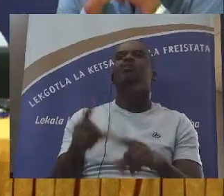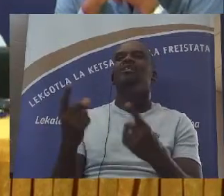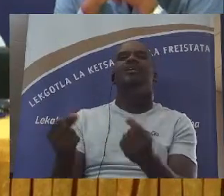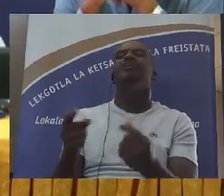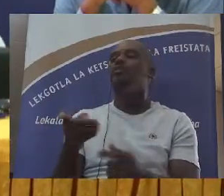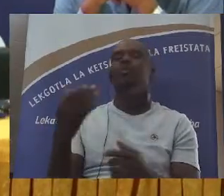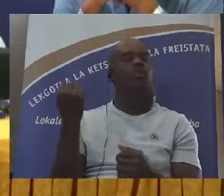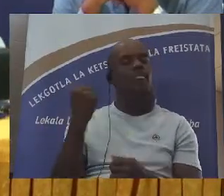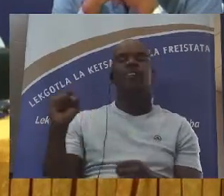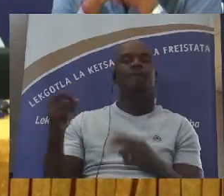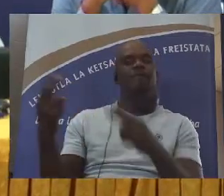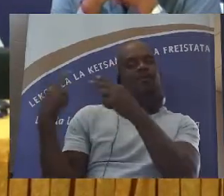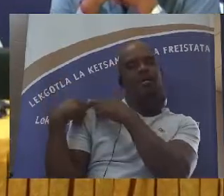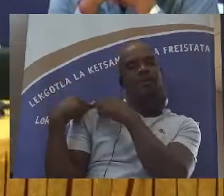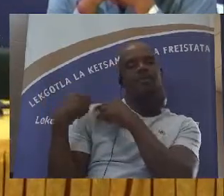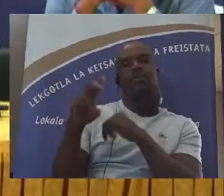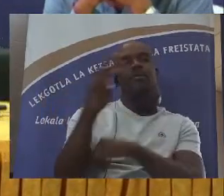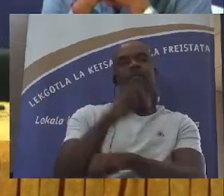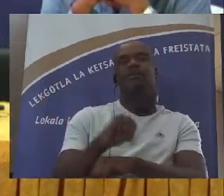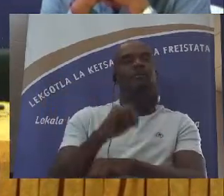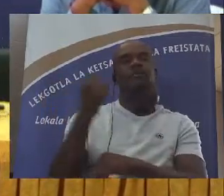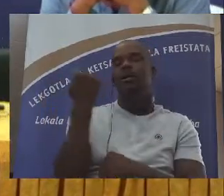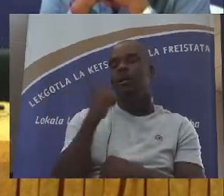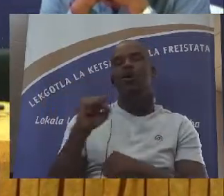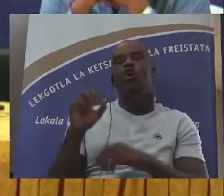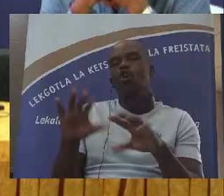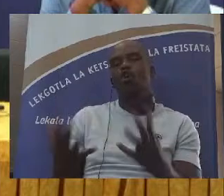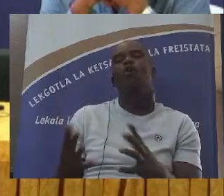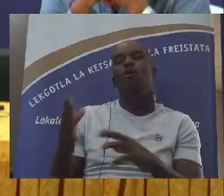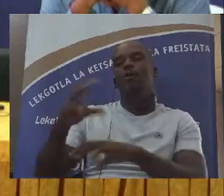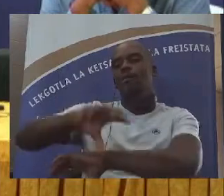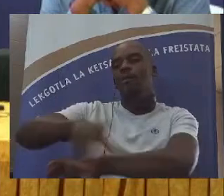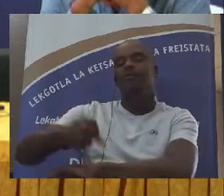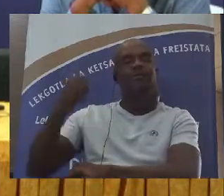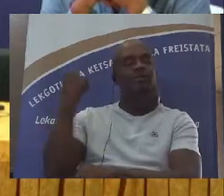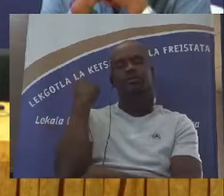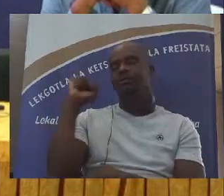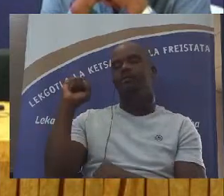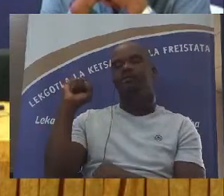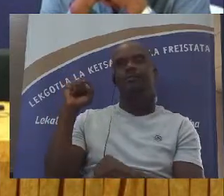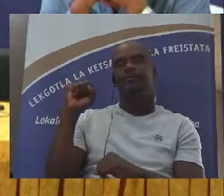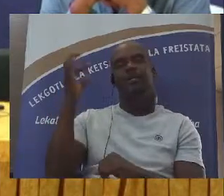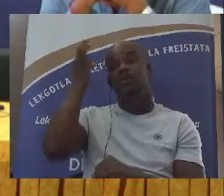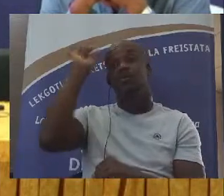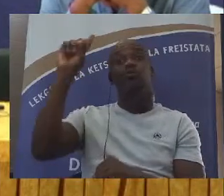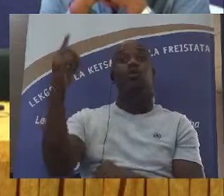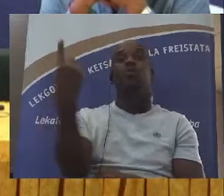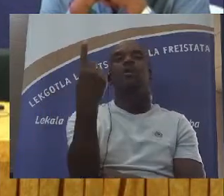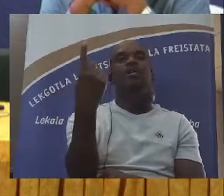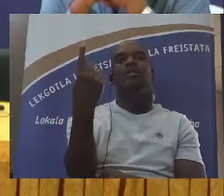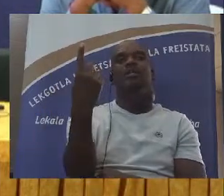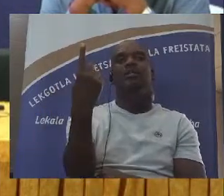as one government to make sure that our SMMEs receive the services that they receive.